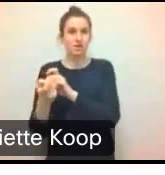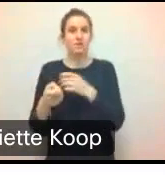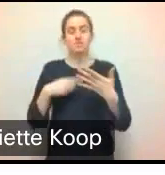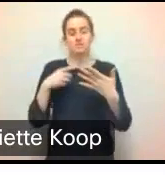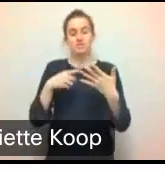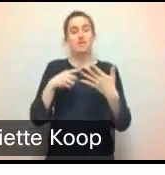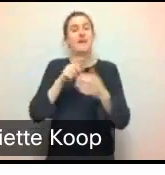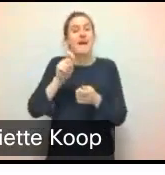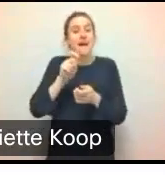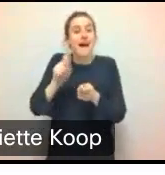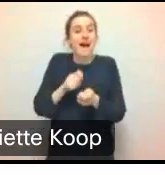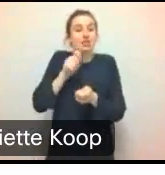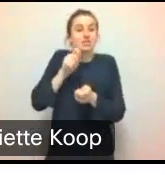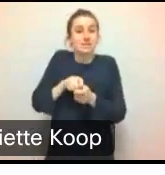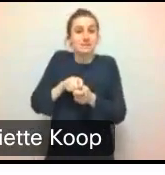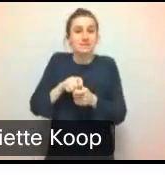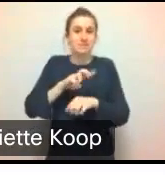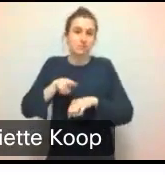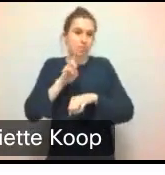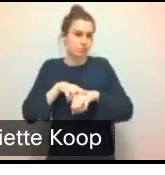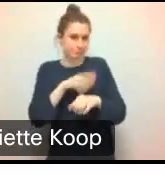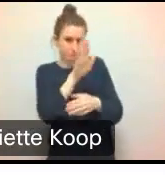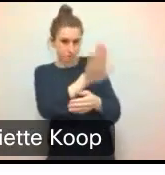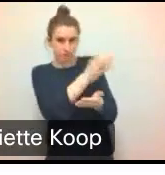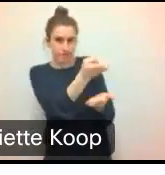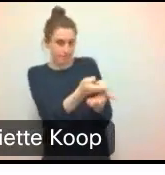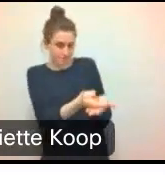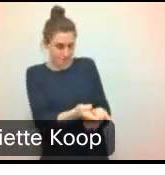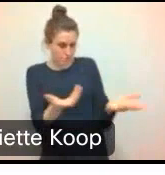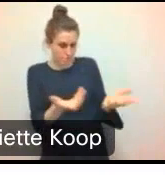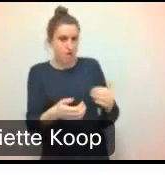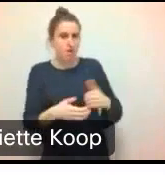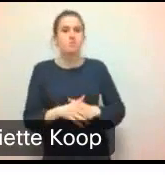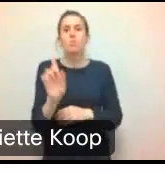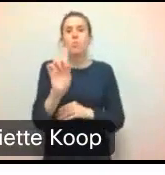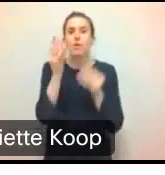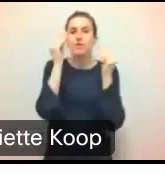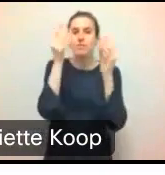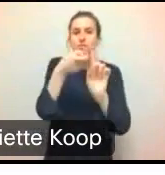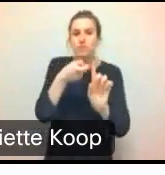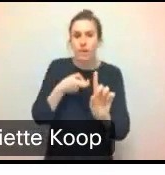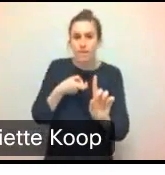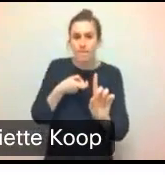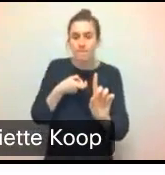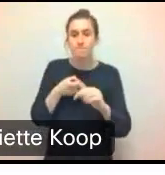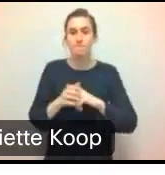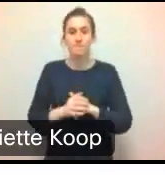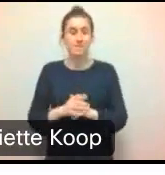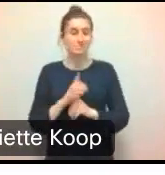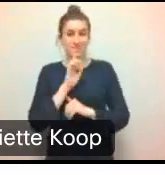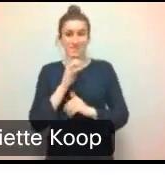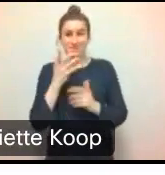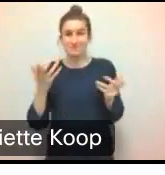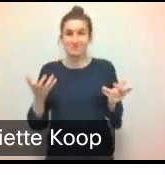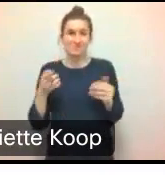supporting, what's the evidence on your chosen source? Where does the information come from? And basically, you are still